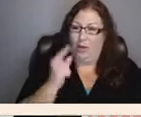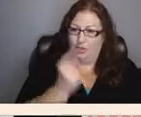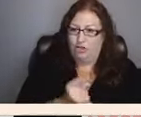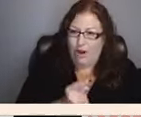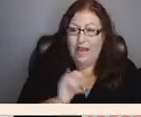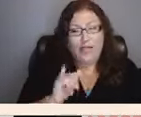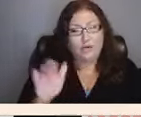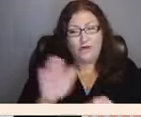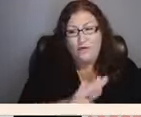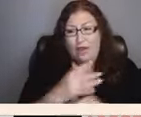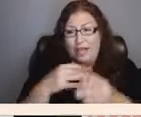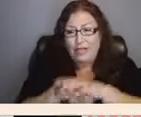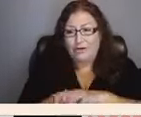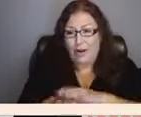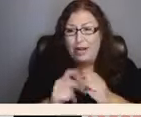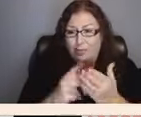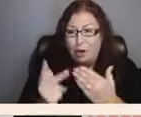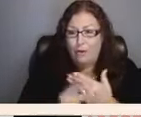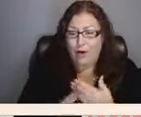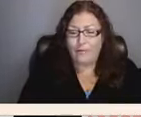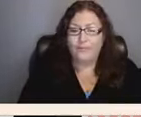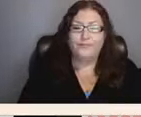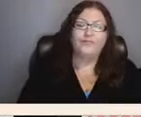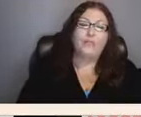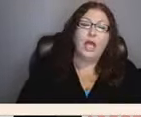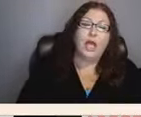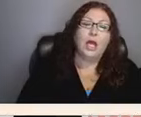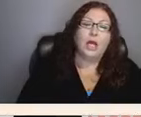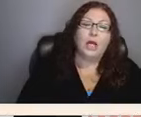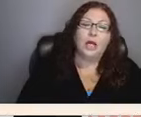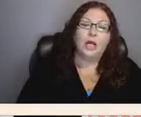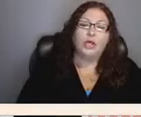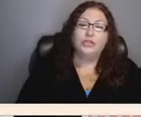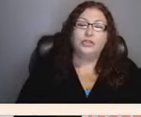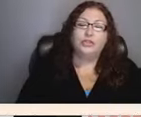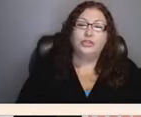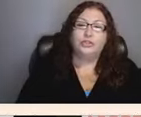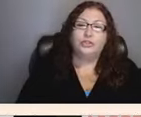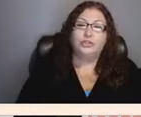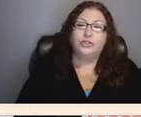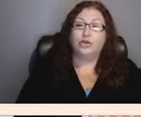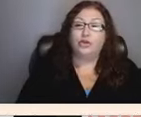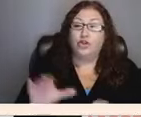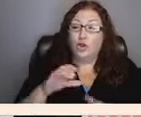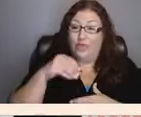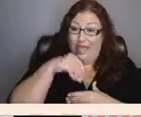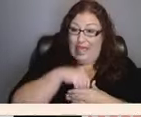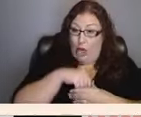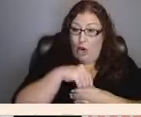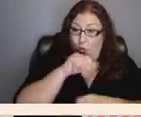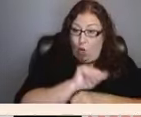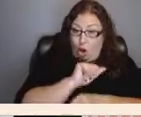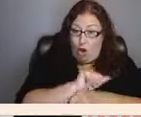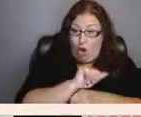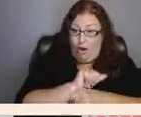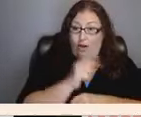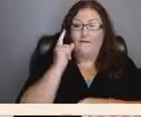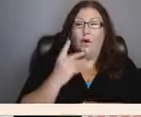program. So do the inner work for the outer